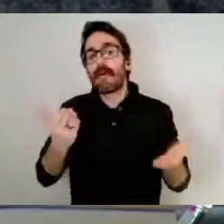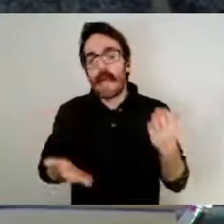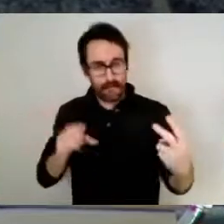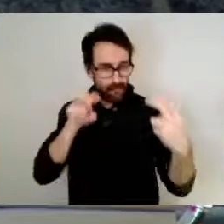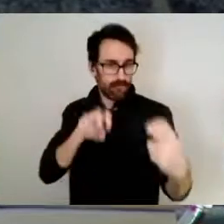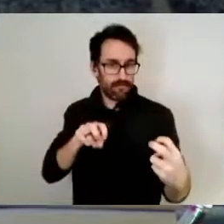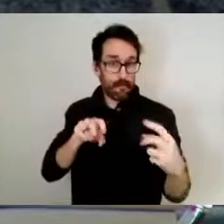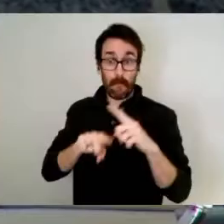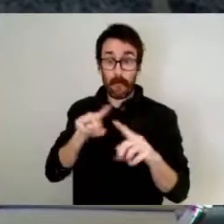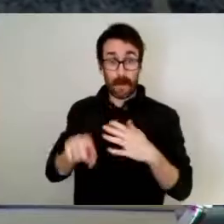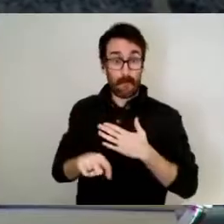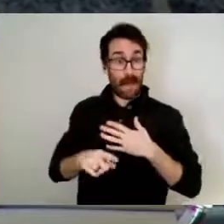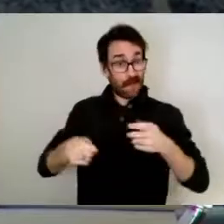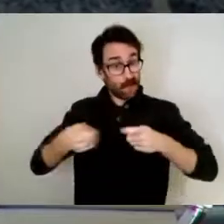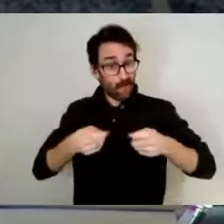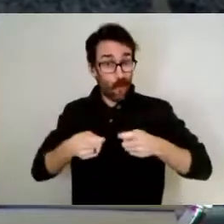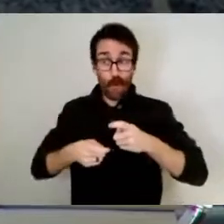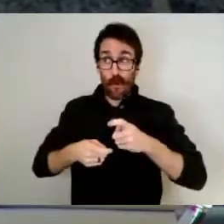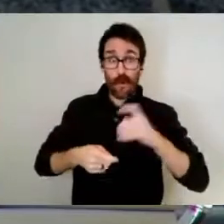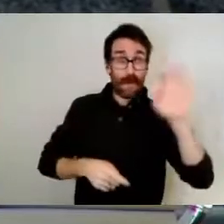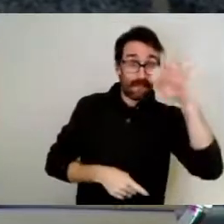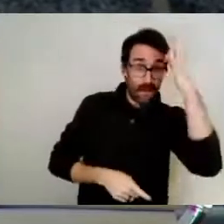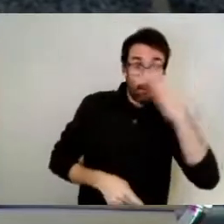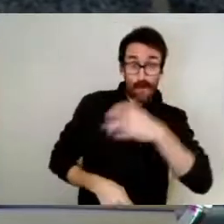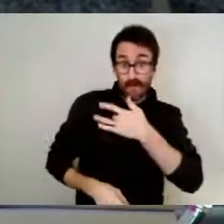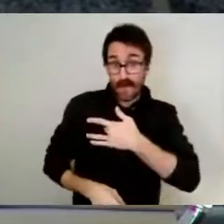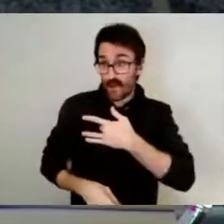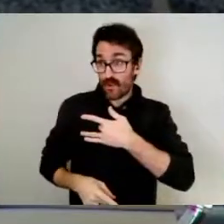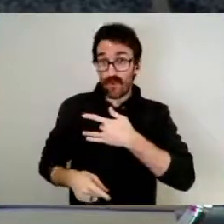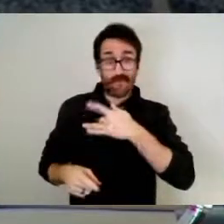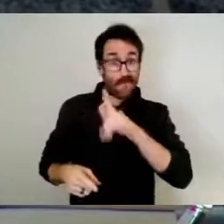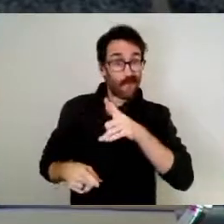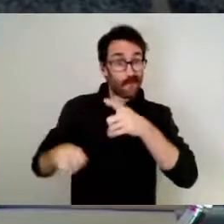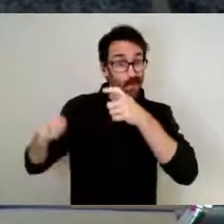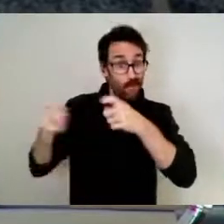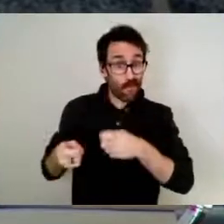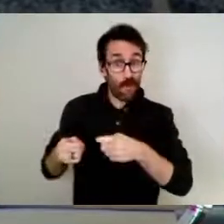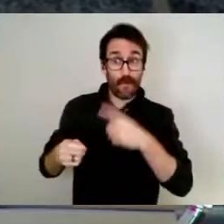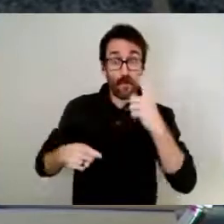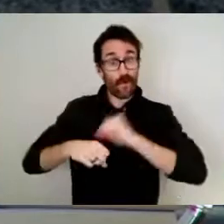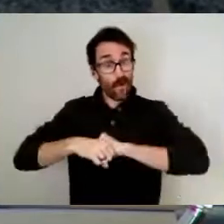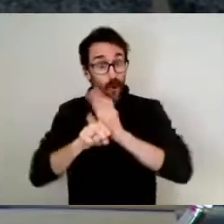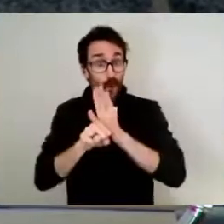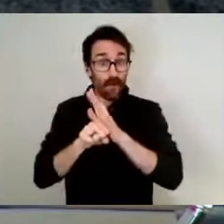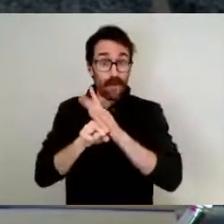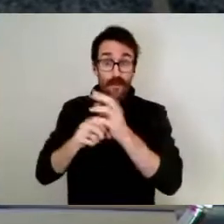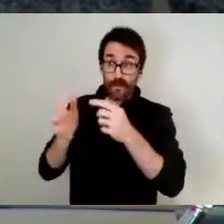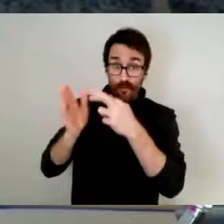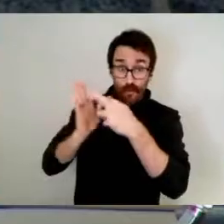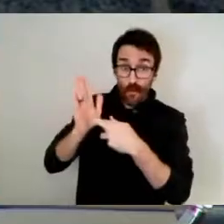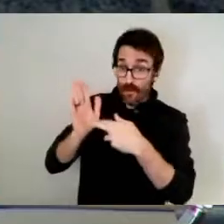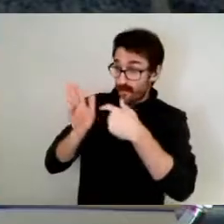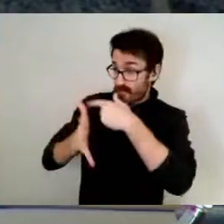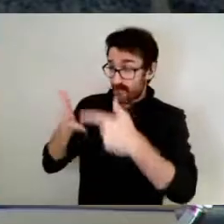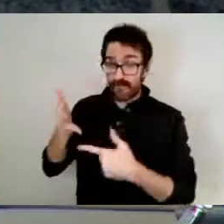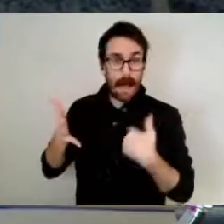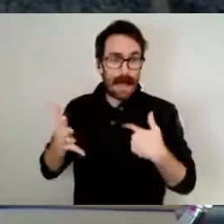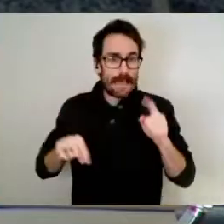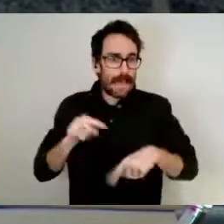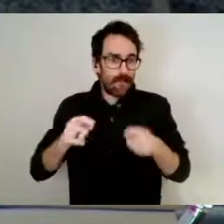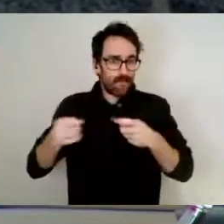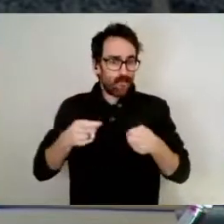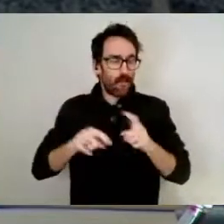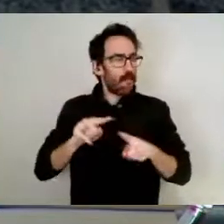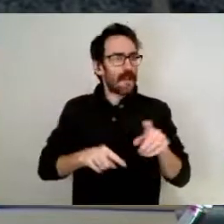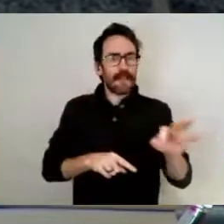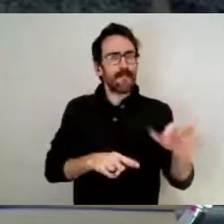to sit down and talk to the city about de-escalating the police enforcement of the protest in order